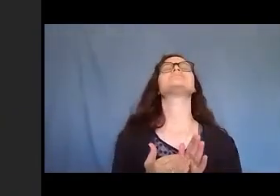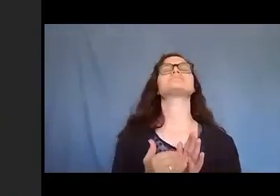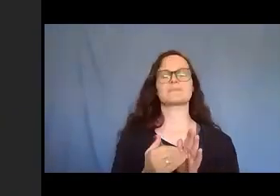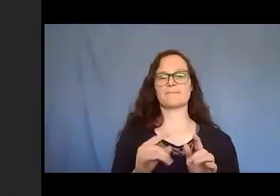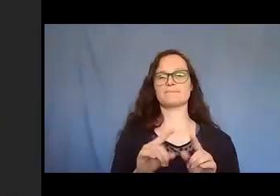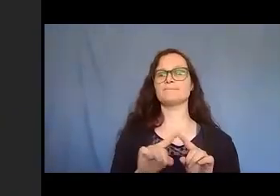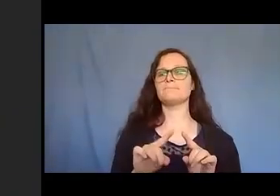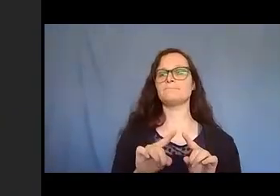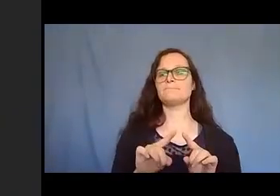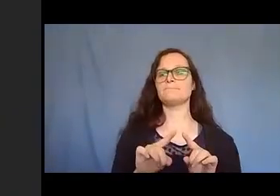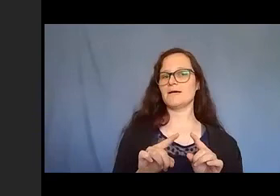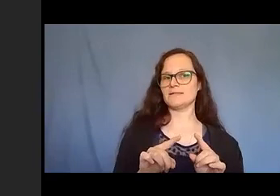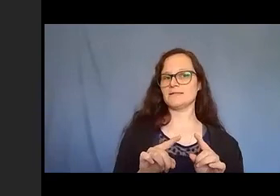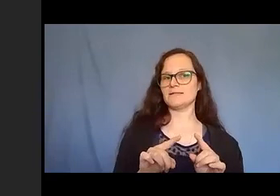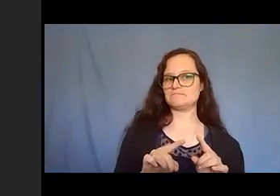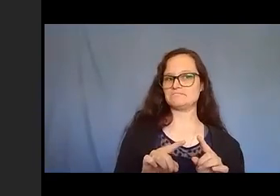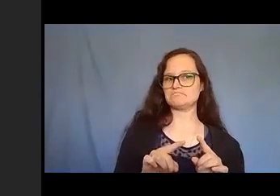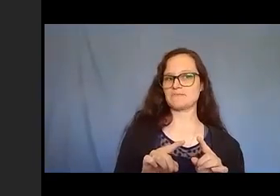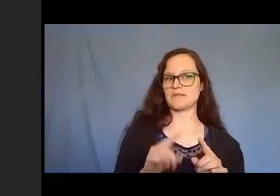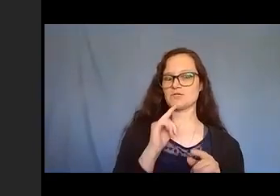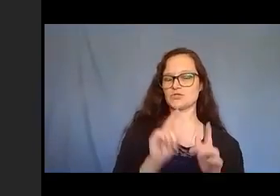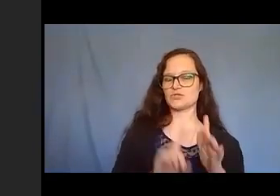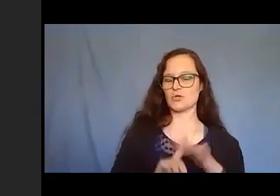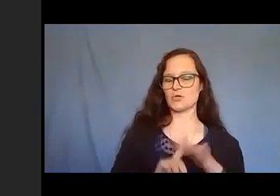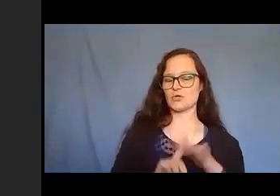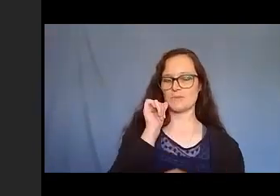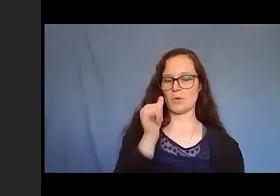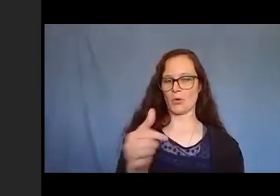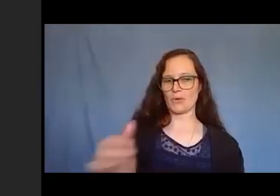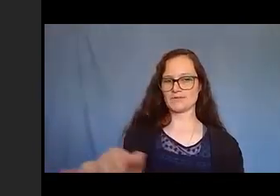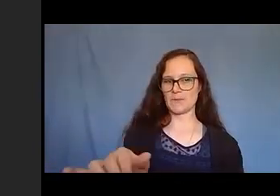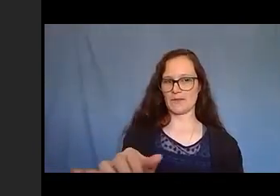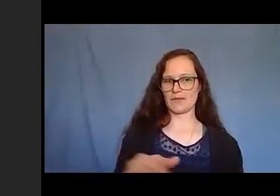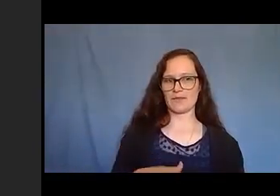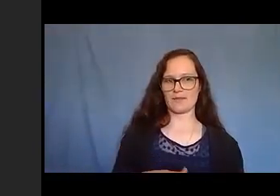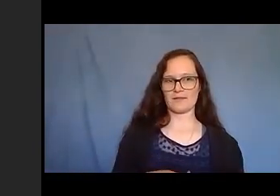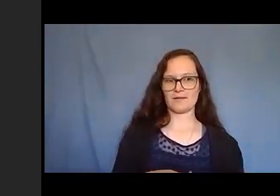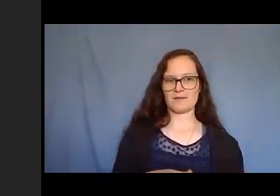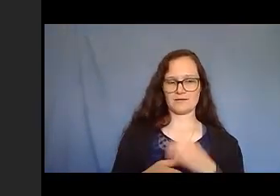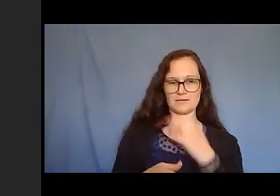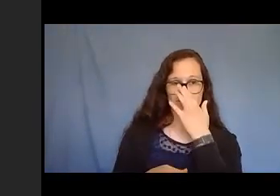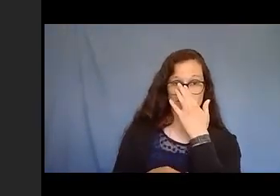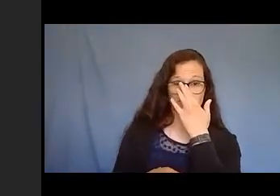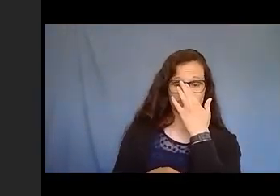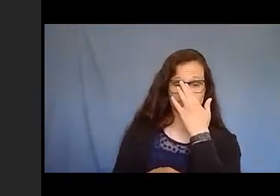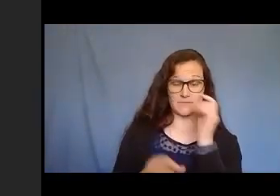stick around for that tomorrow, and stick around as well for our